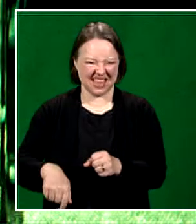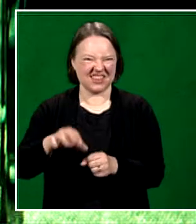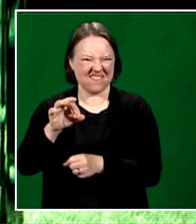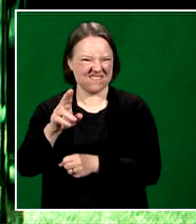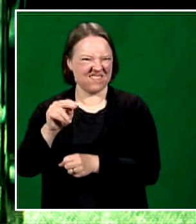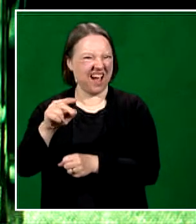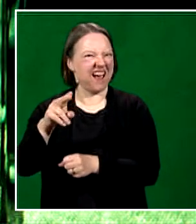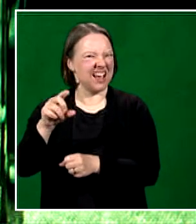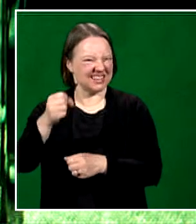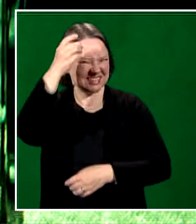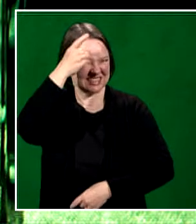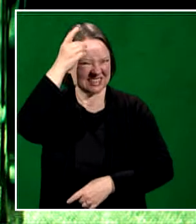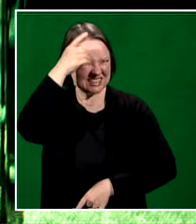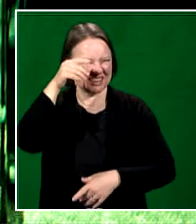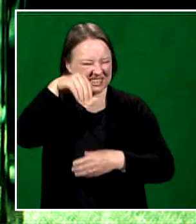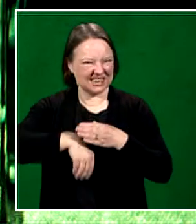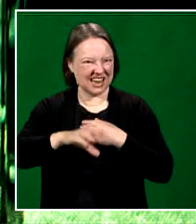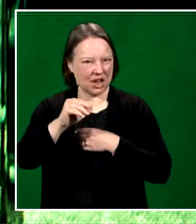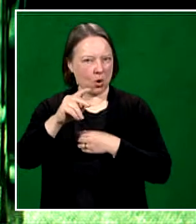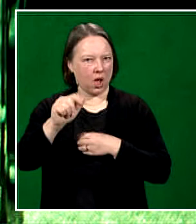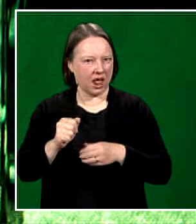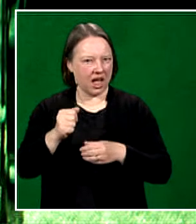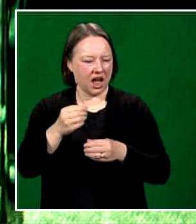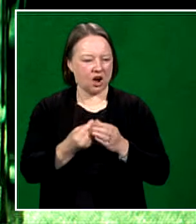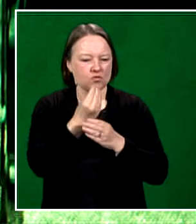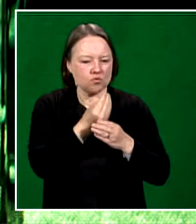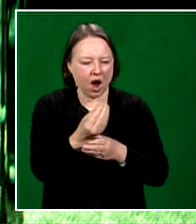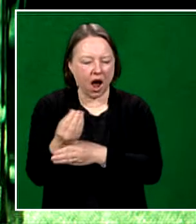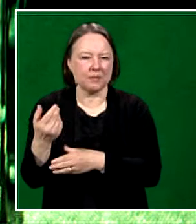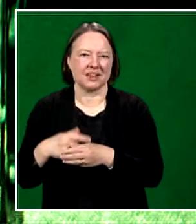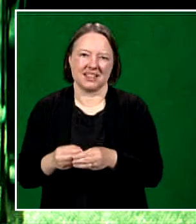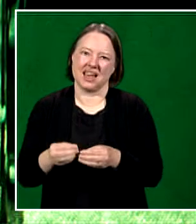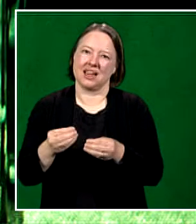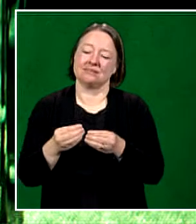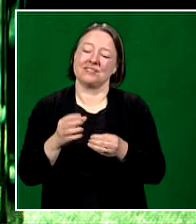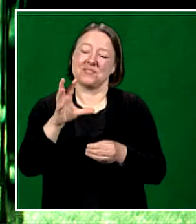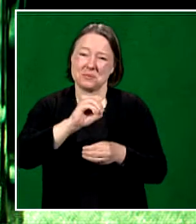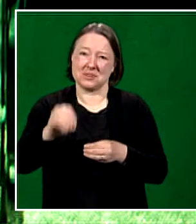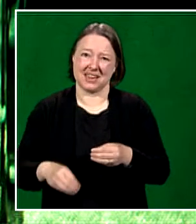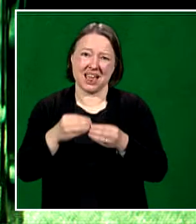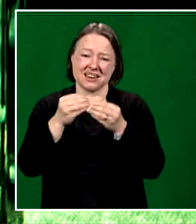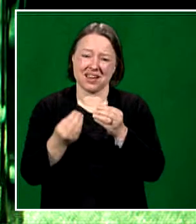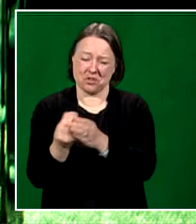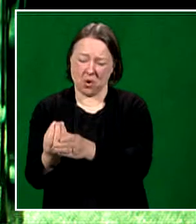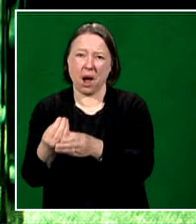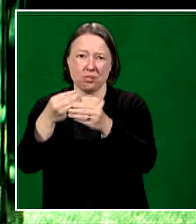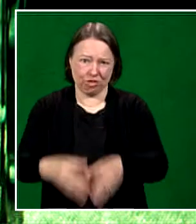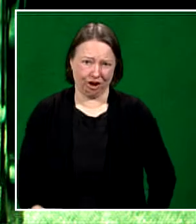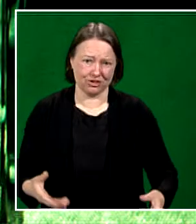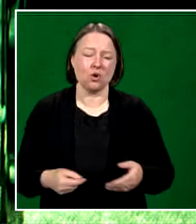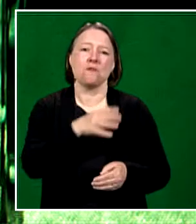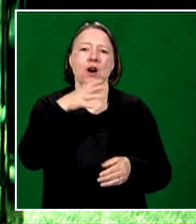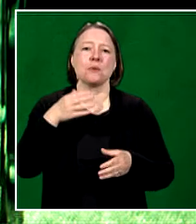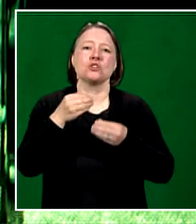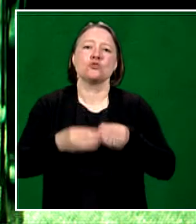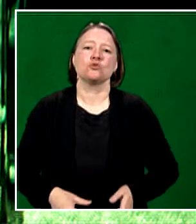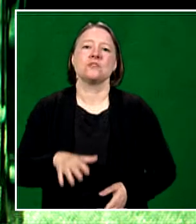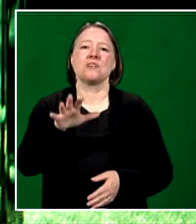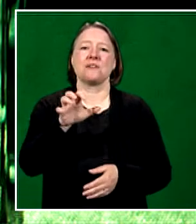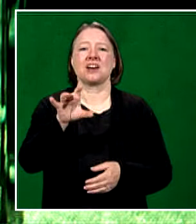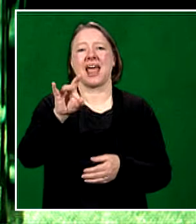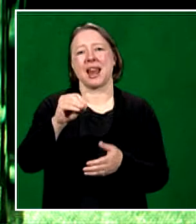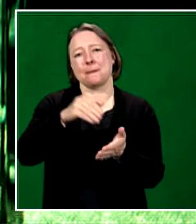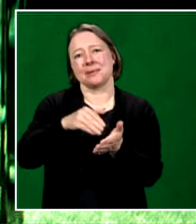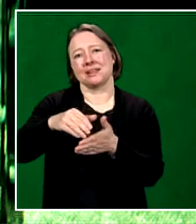causes stem rot in canola crops and results in more than 50% harvest loss when it infects the crops. So farmers end up losing $580